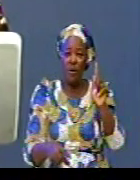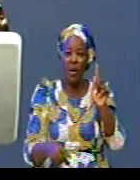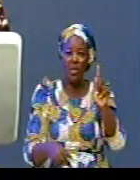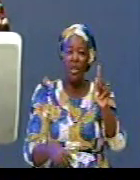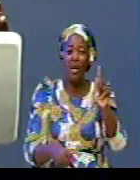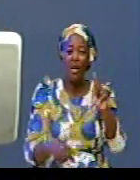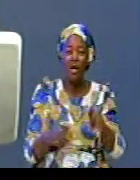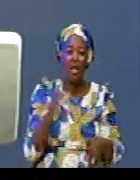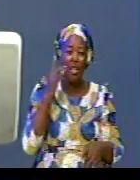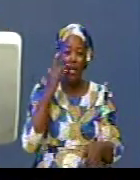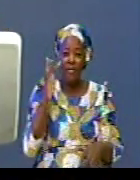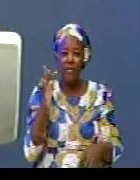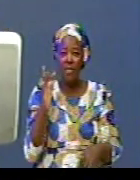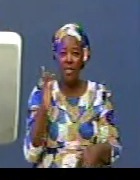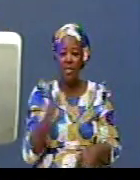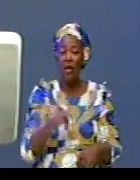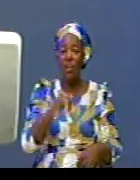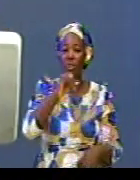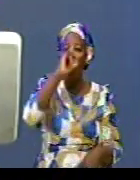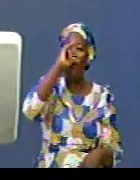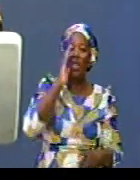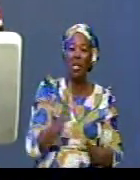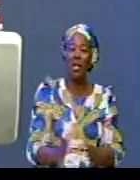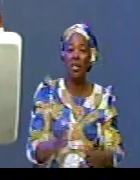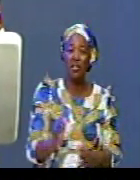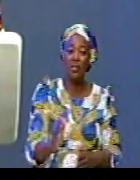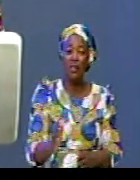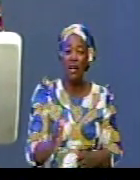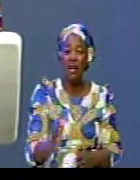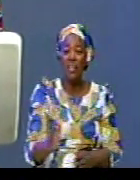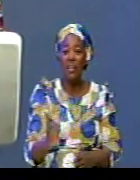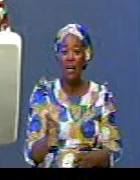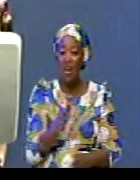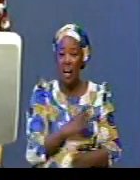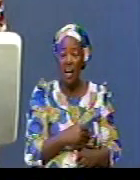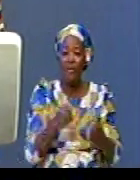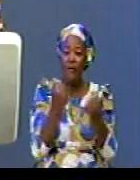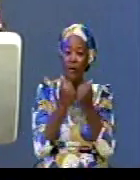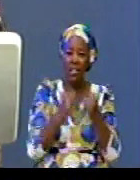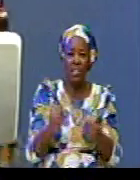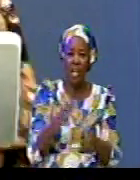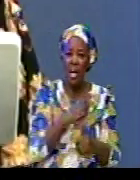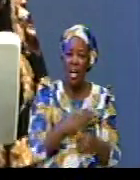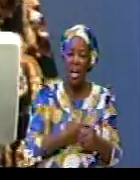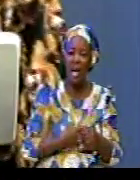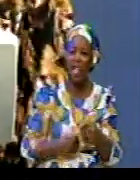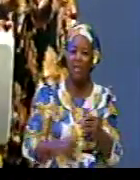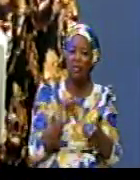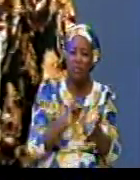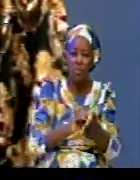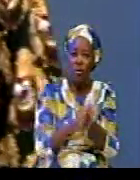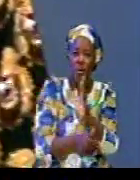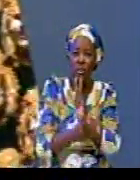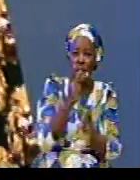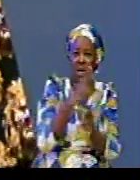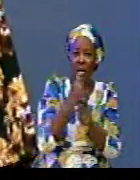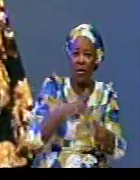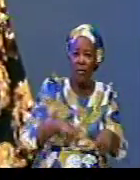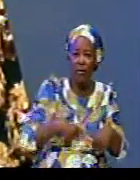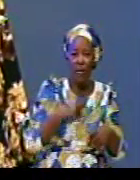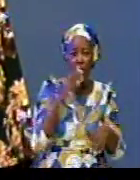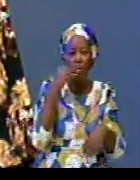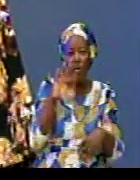Envies, murders, drunkenness, revelings, and such